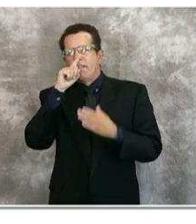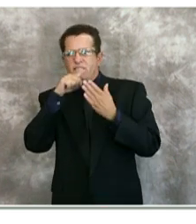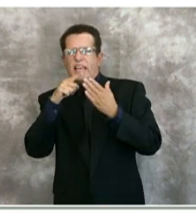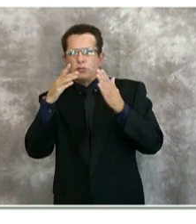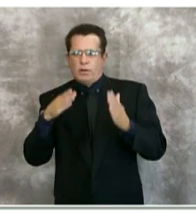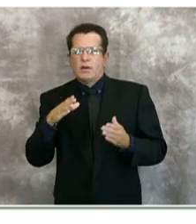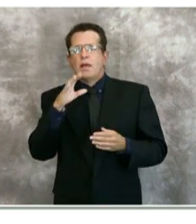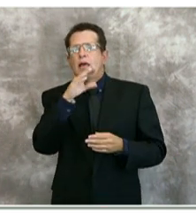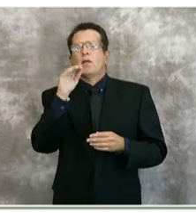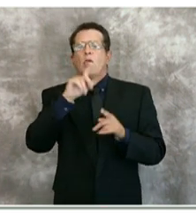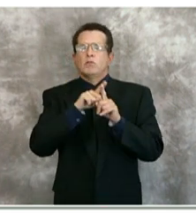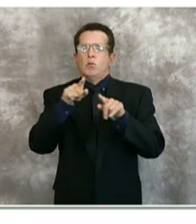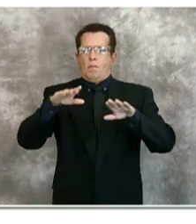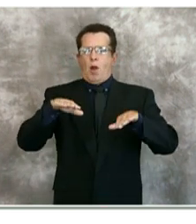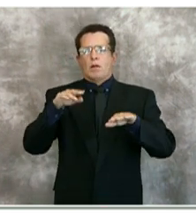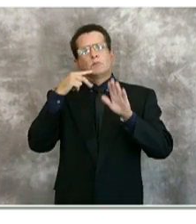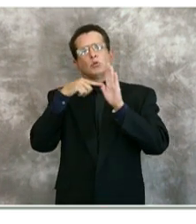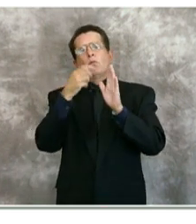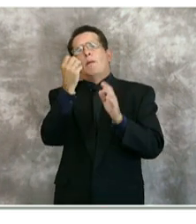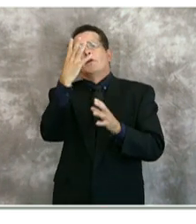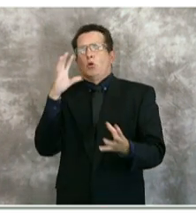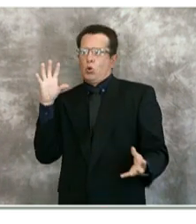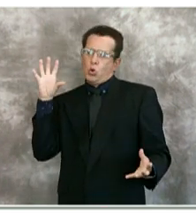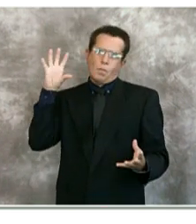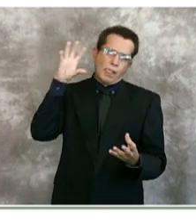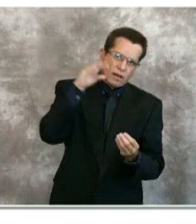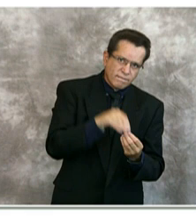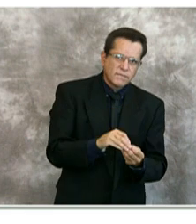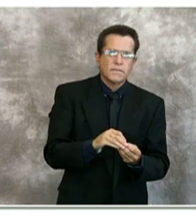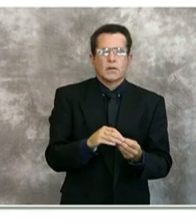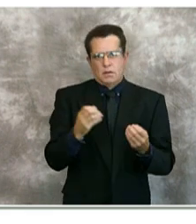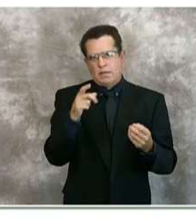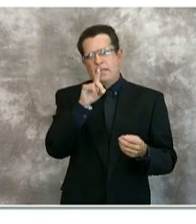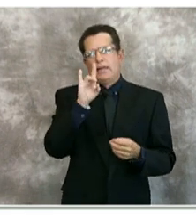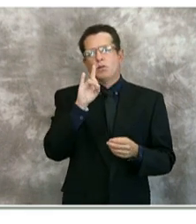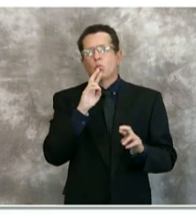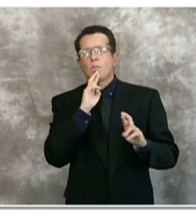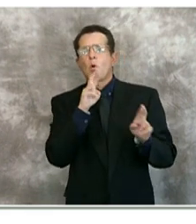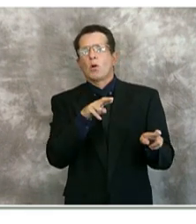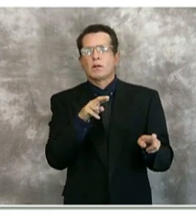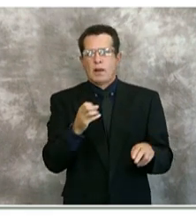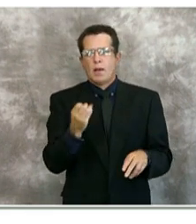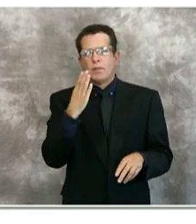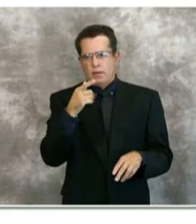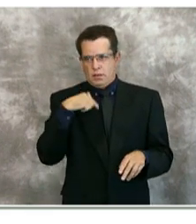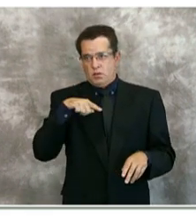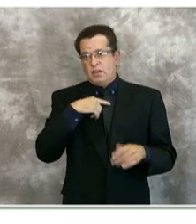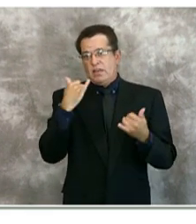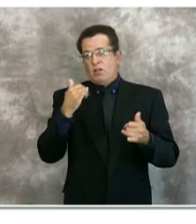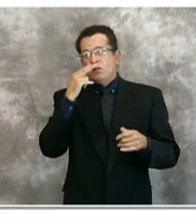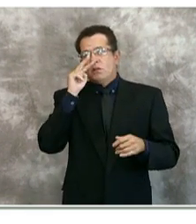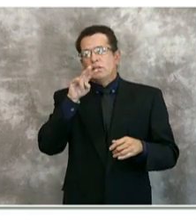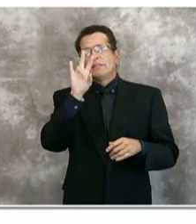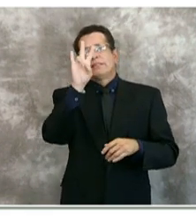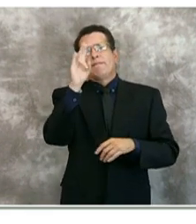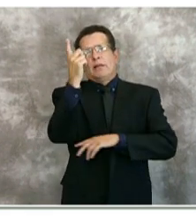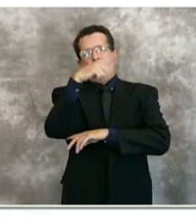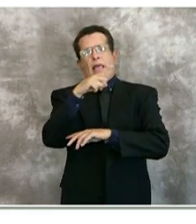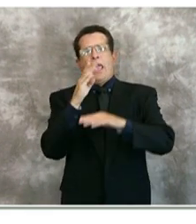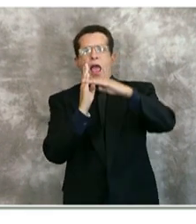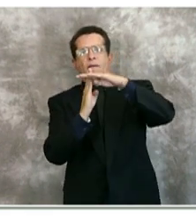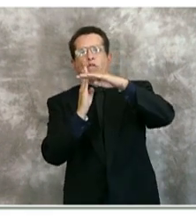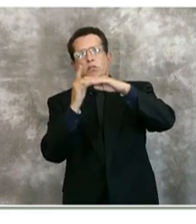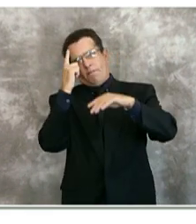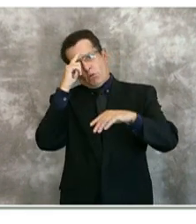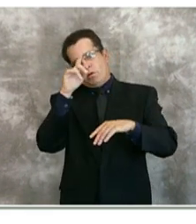just the cumulative of total investigations performed to date. Under treat, we're running the 7-day average of individuals in our public health